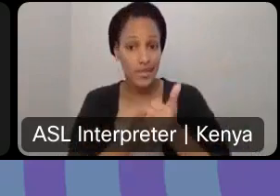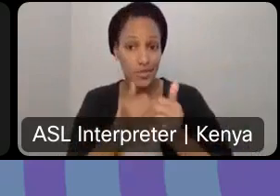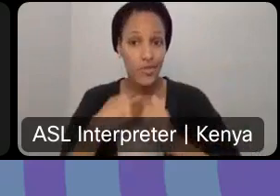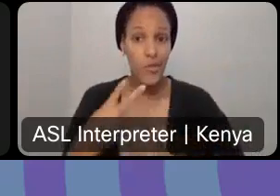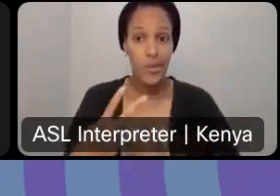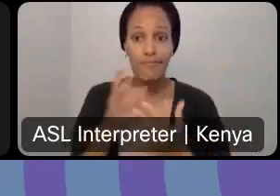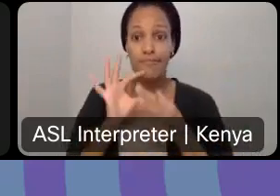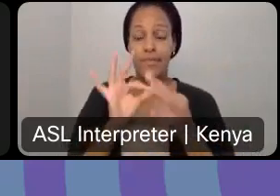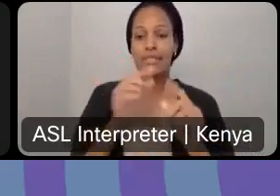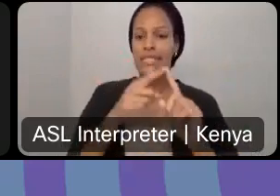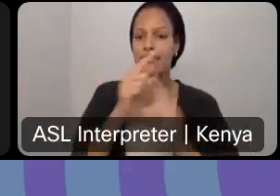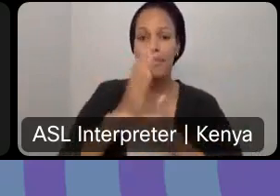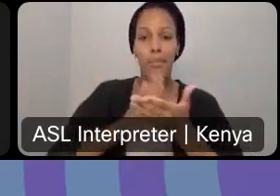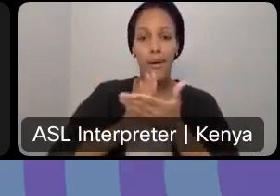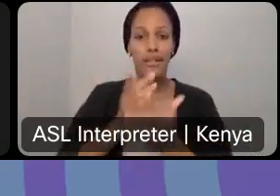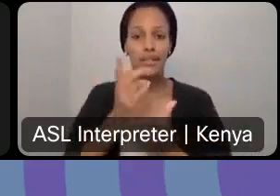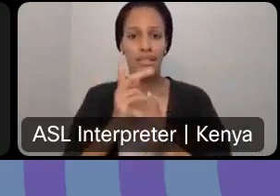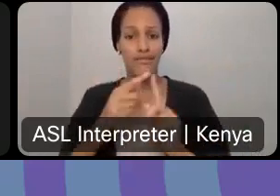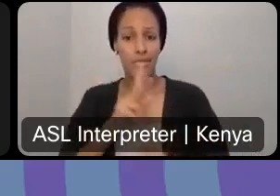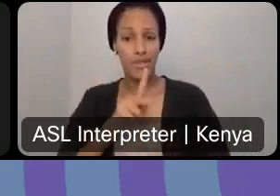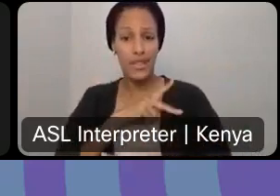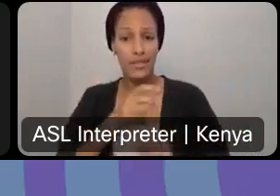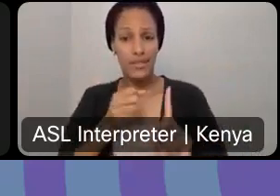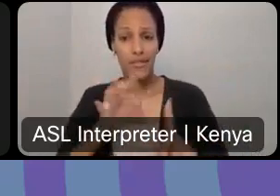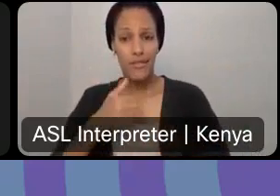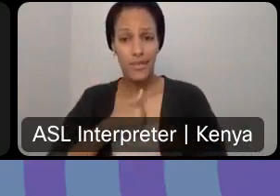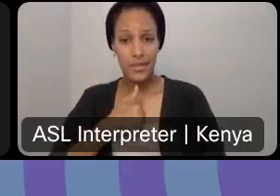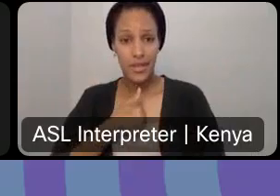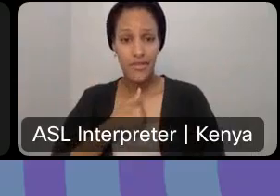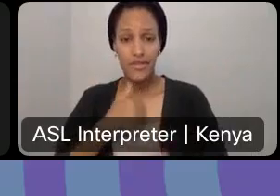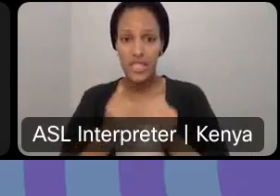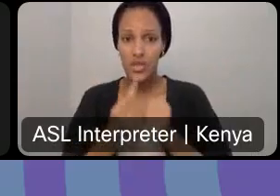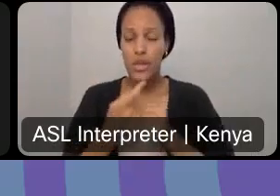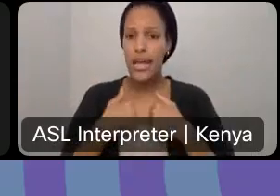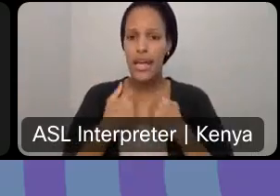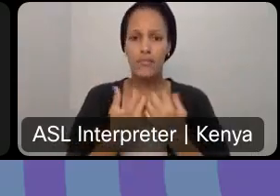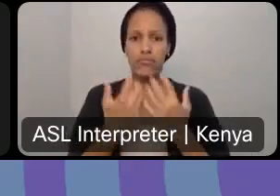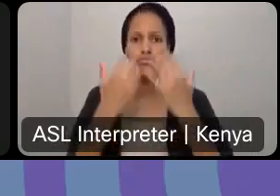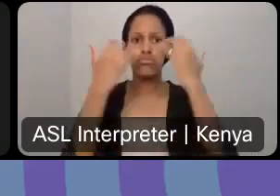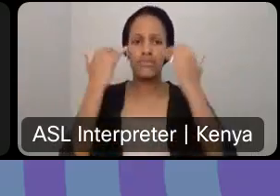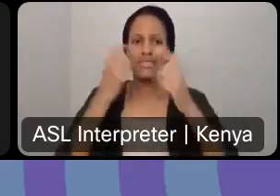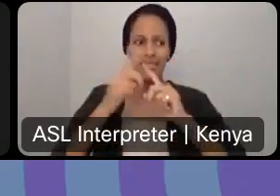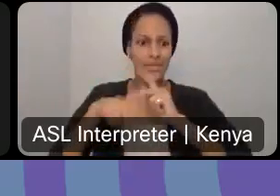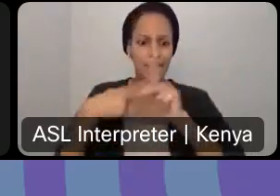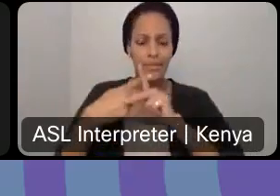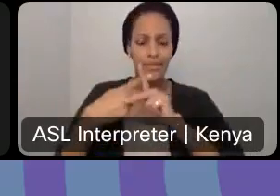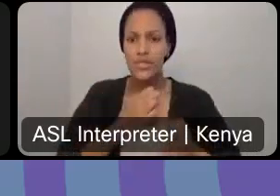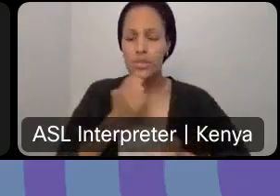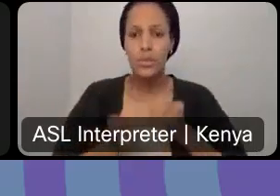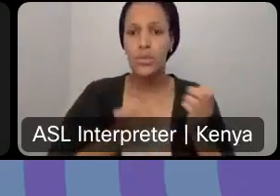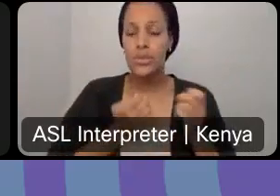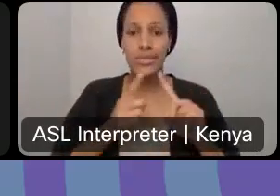of myself, and each of them carried overwhelming emotions that I'd never had an opportunity